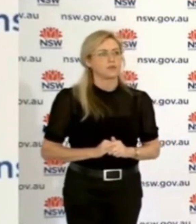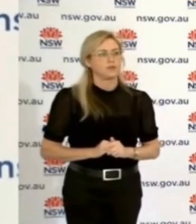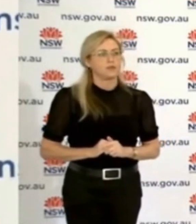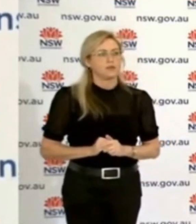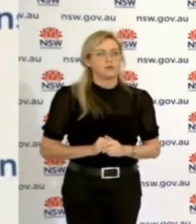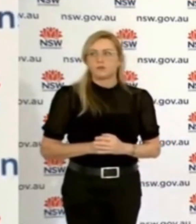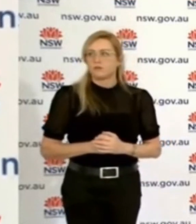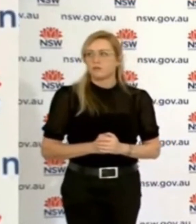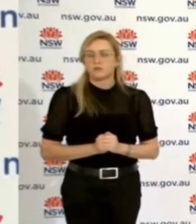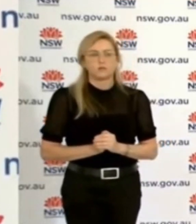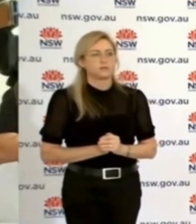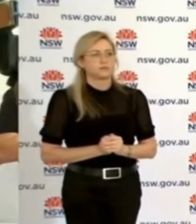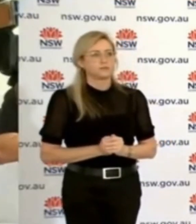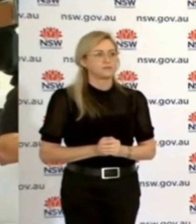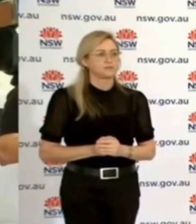of concern.